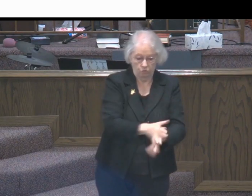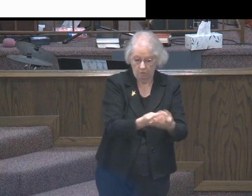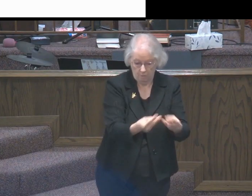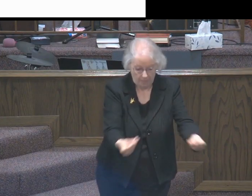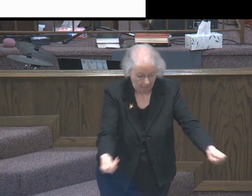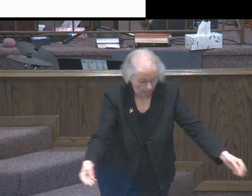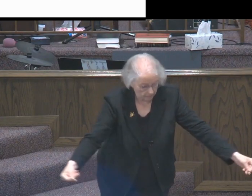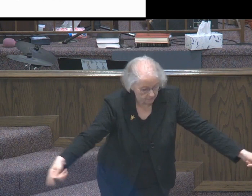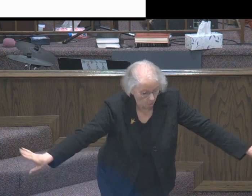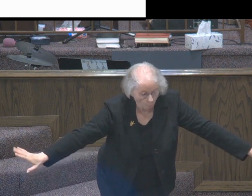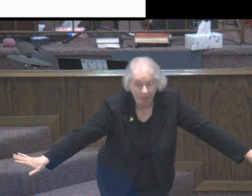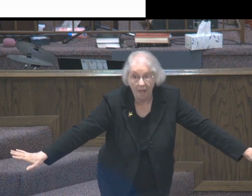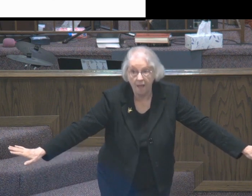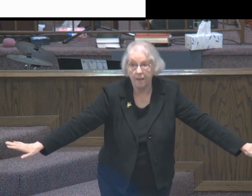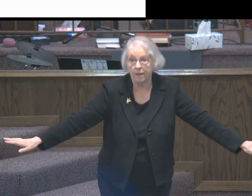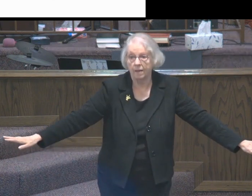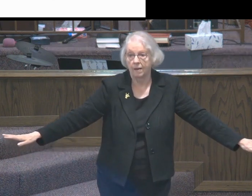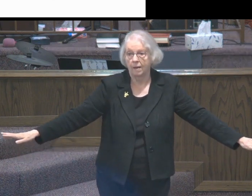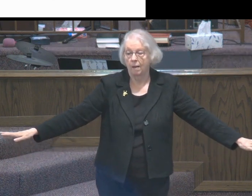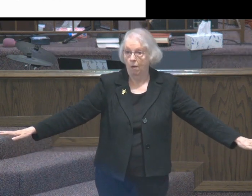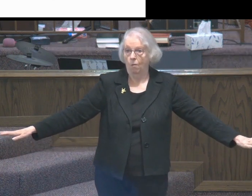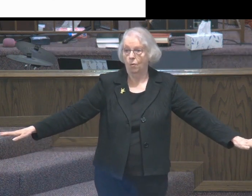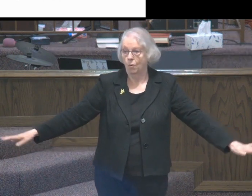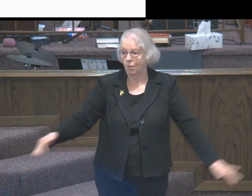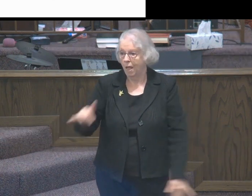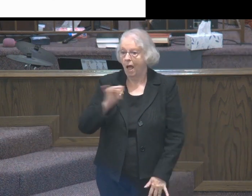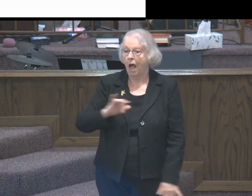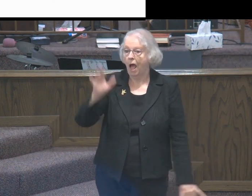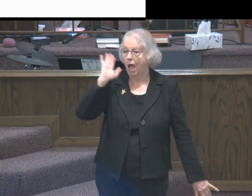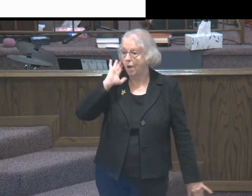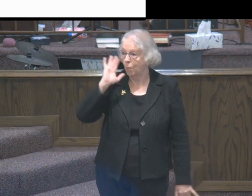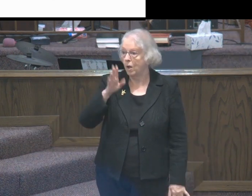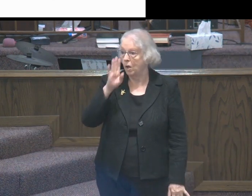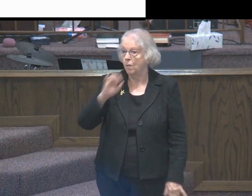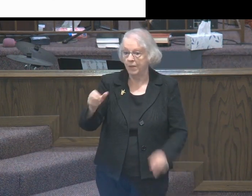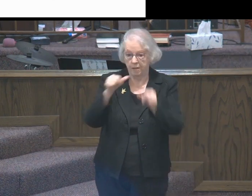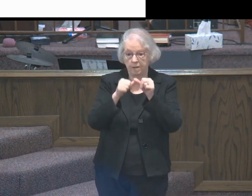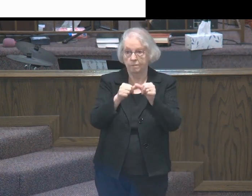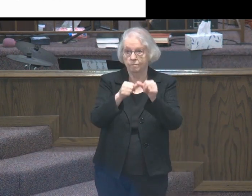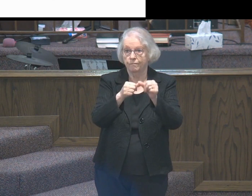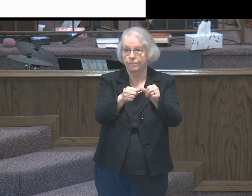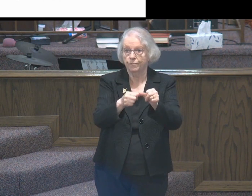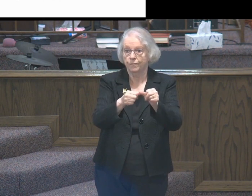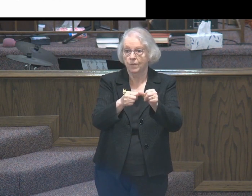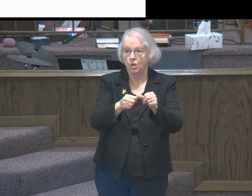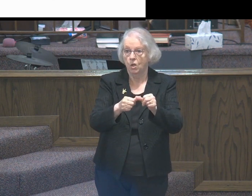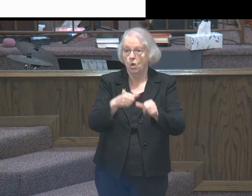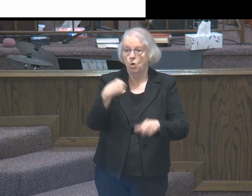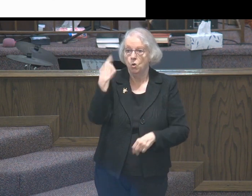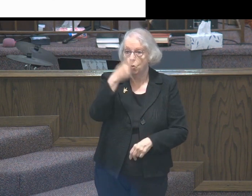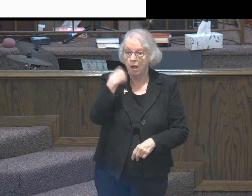Whoever, therefore, breaks one of the least of these commandments and teaches men to do